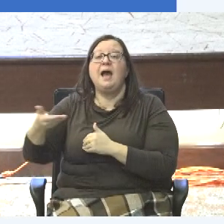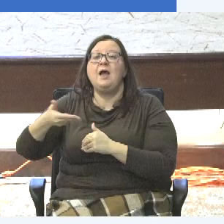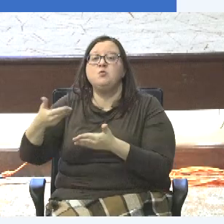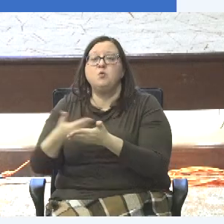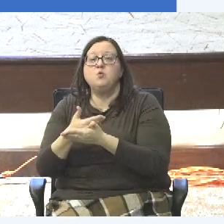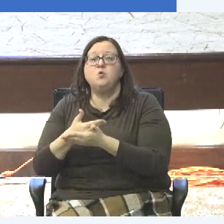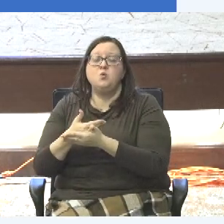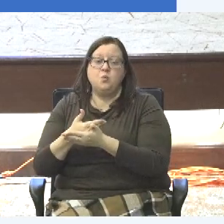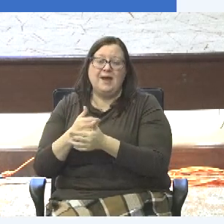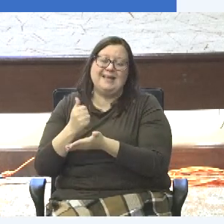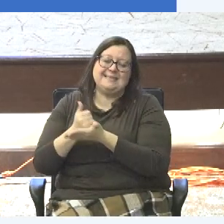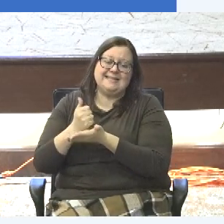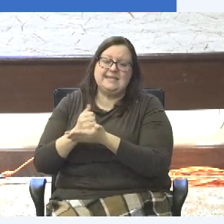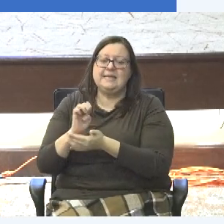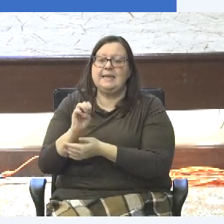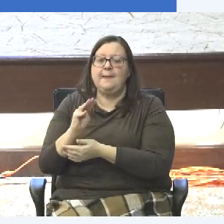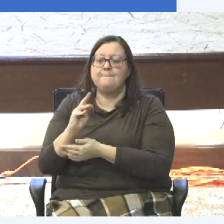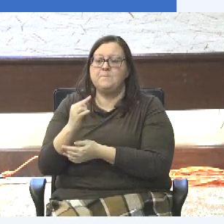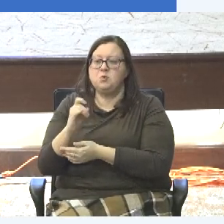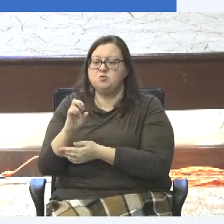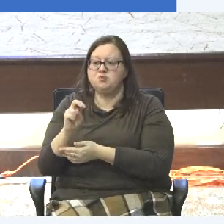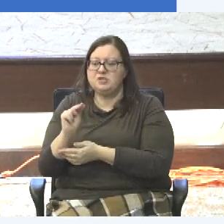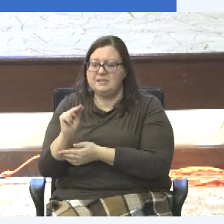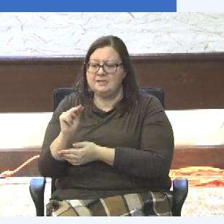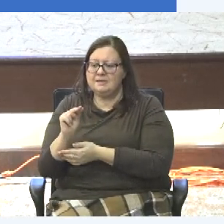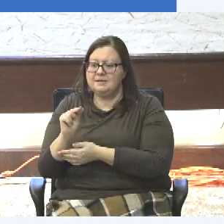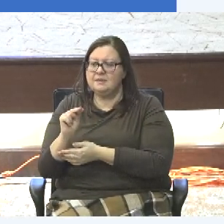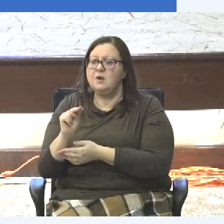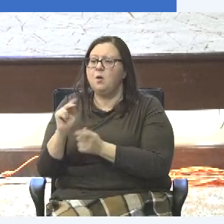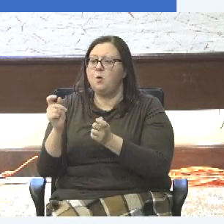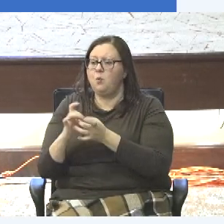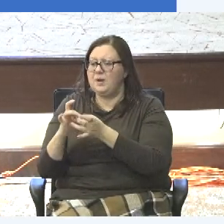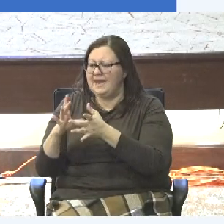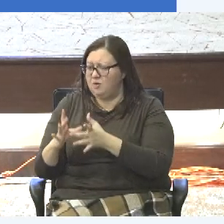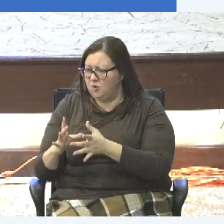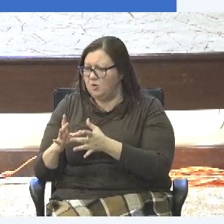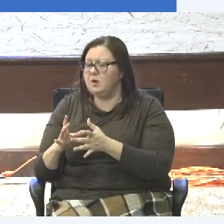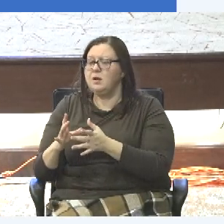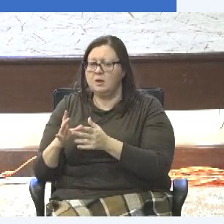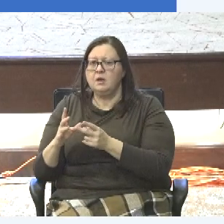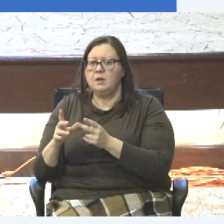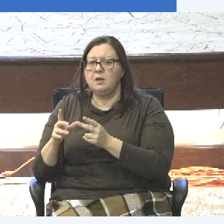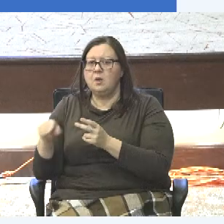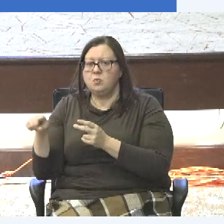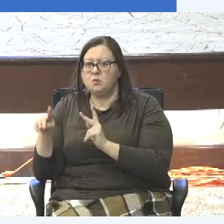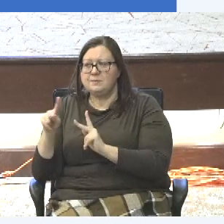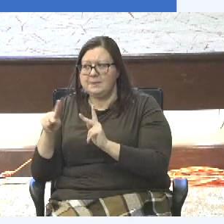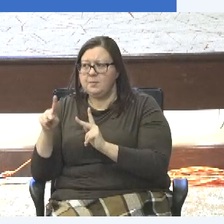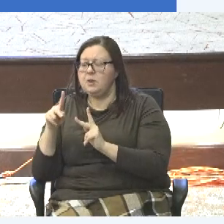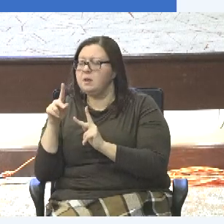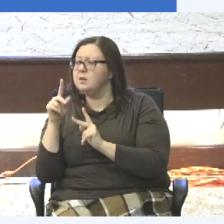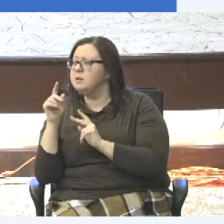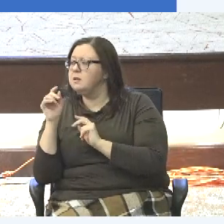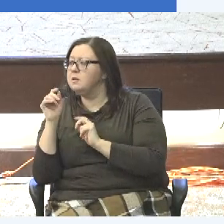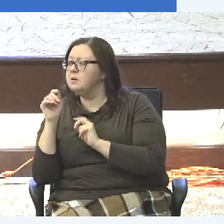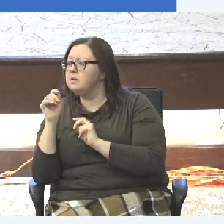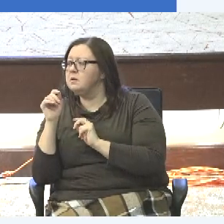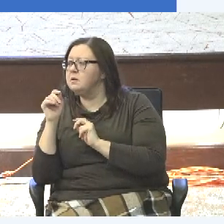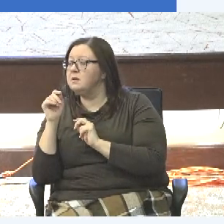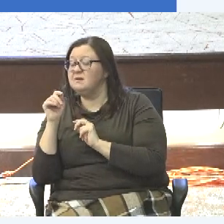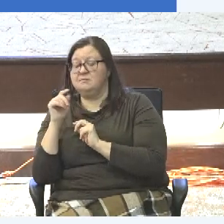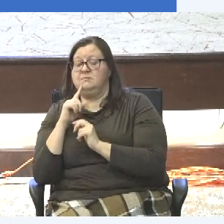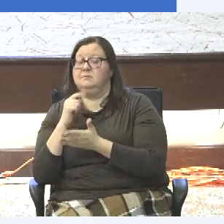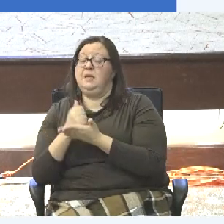assistant emergency manager coordinator and a new radio operations supervisor. Both those individuals have been key to